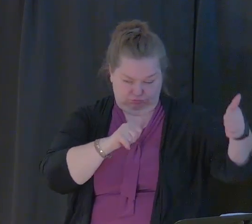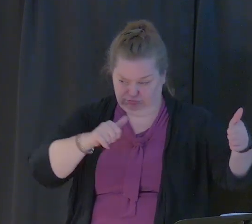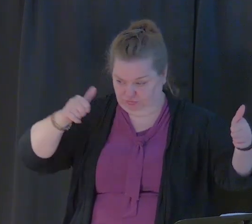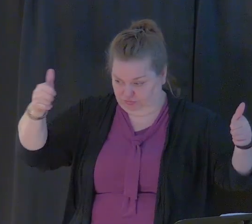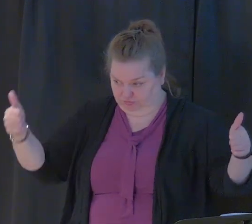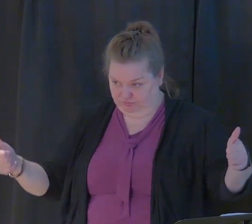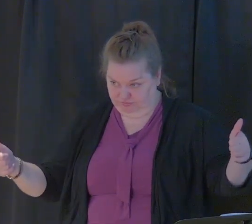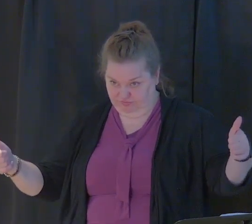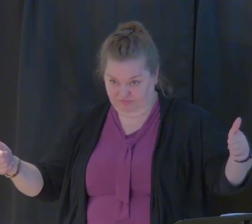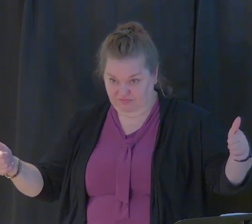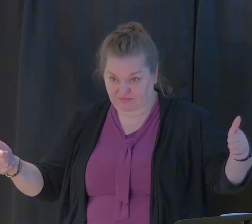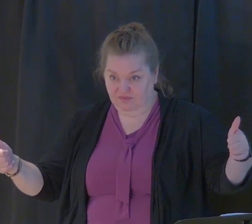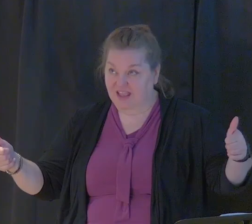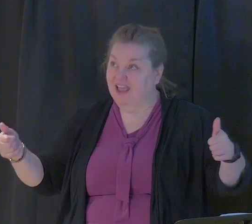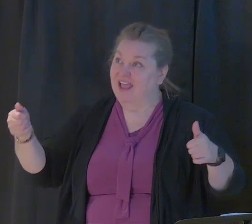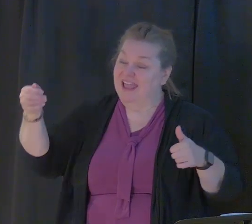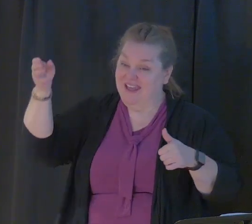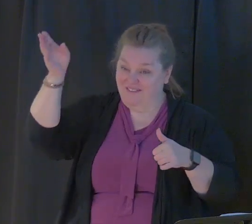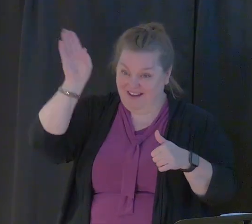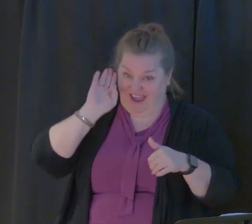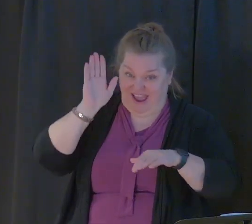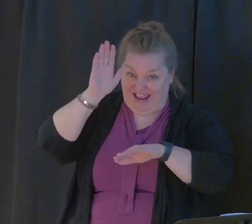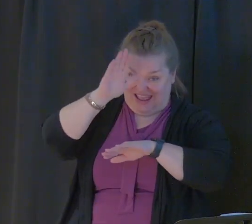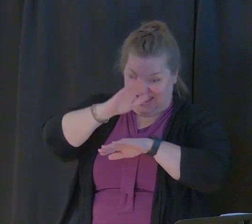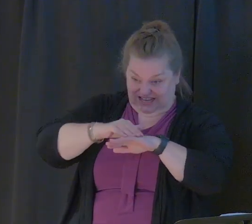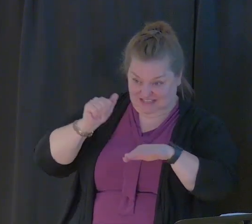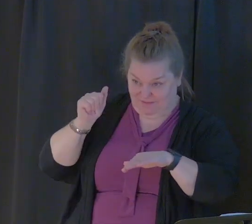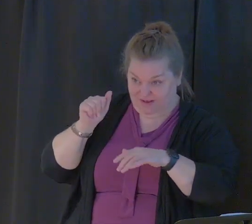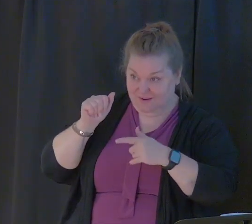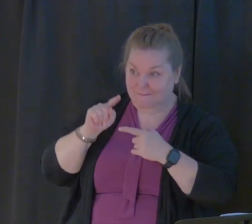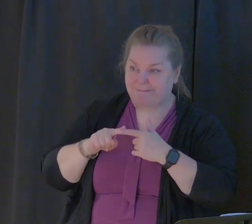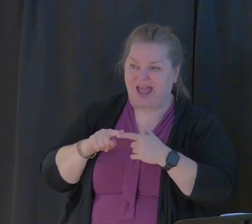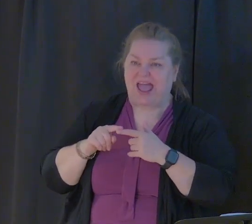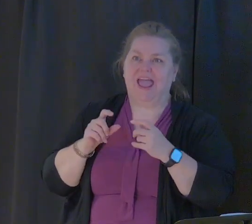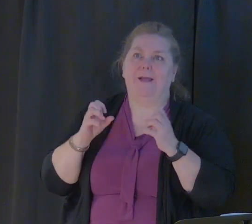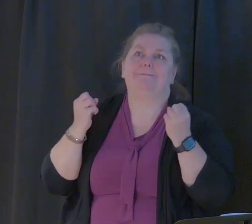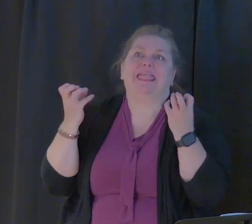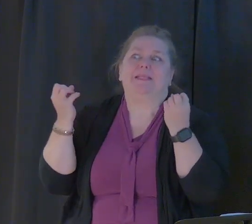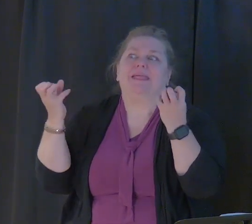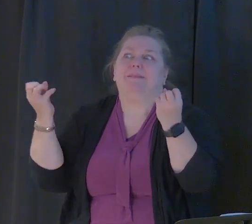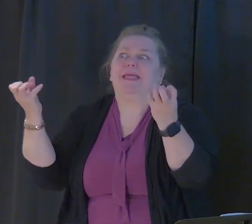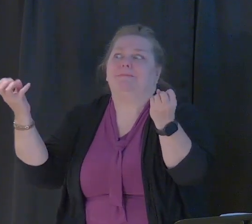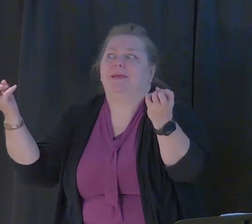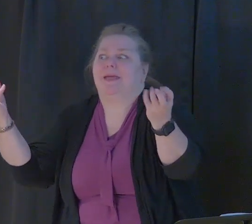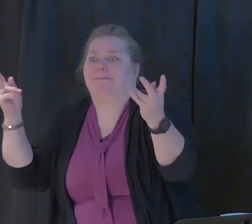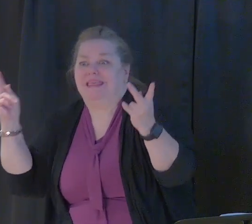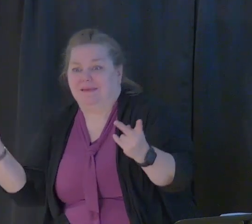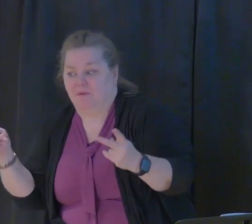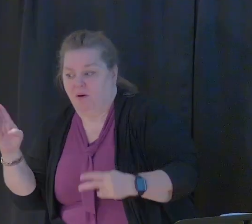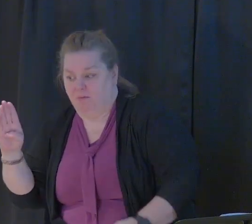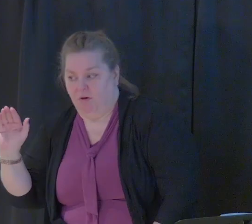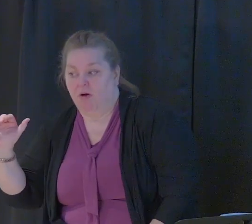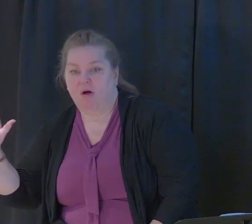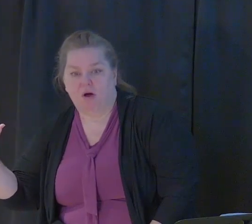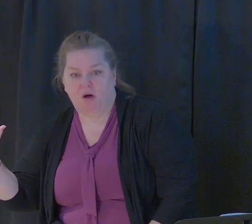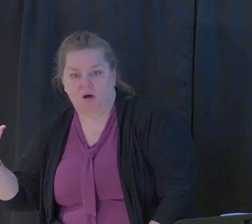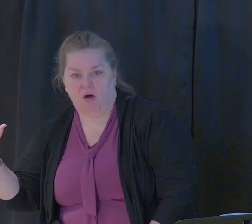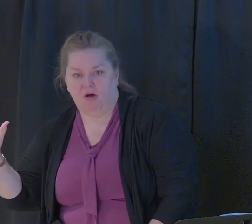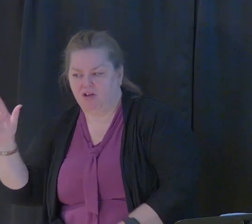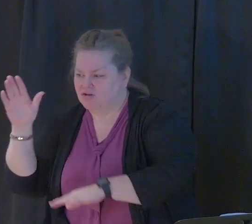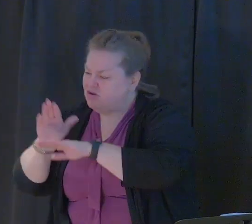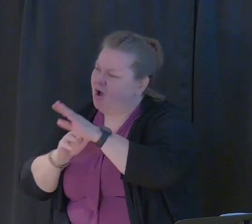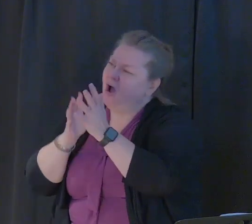If God could be summoned by volume, he would have heard. But he doesn't